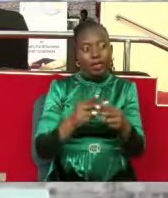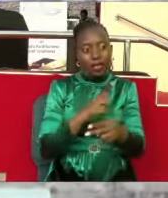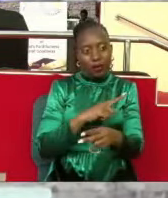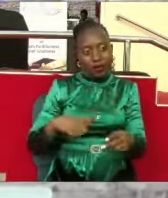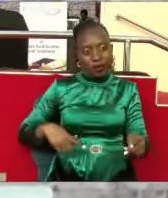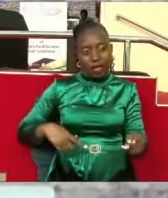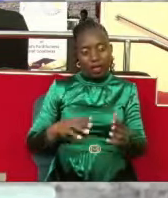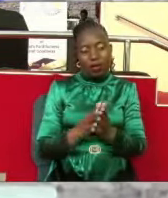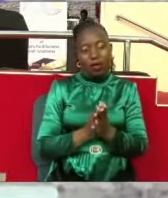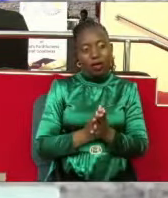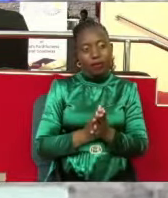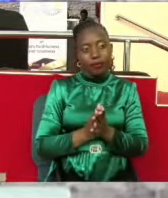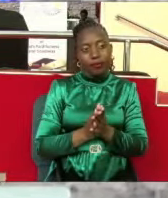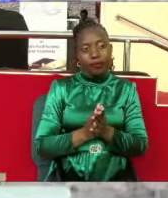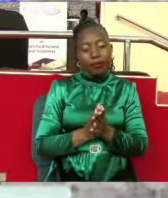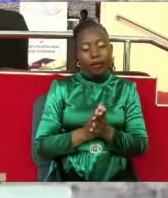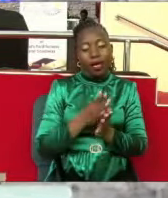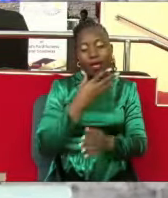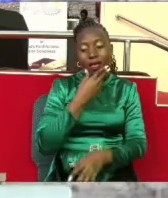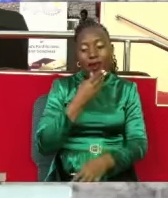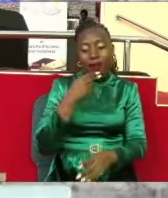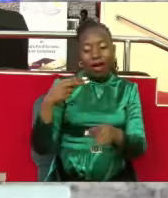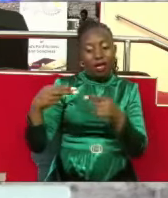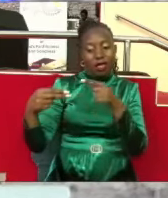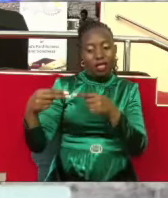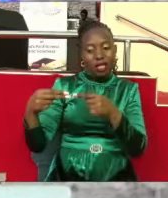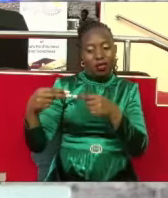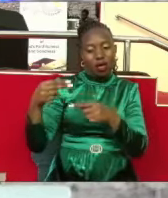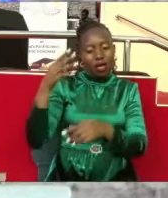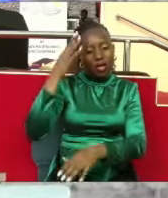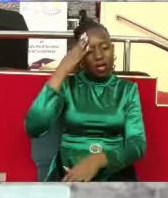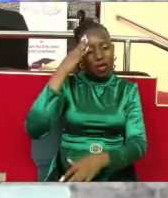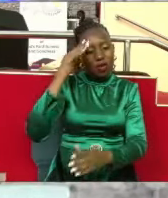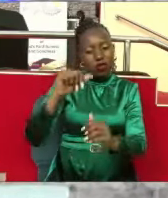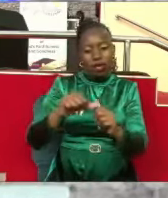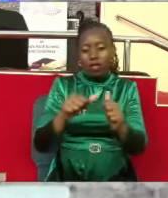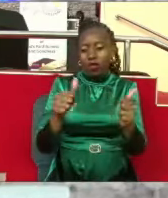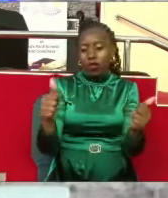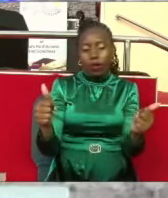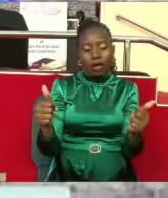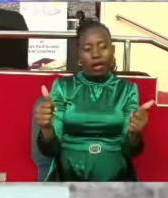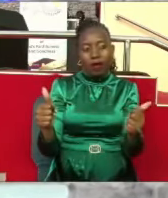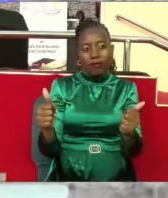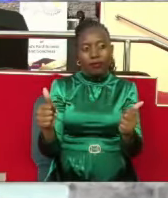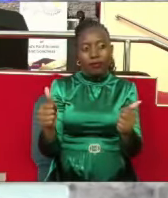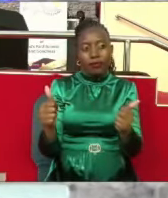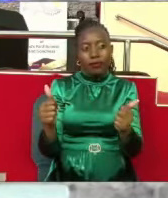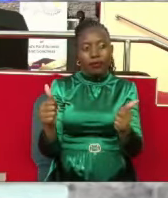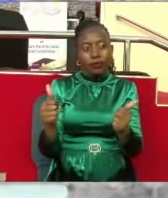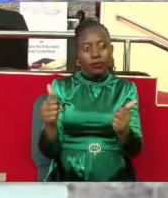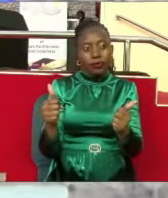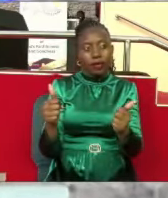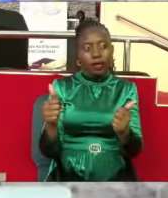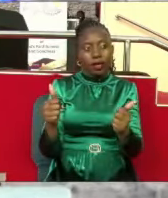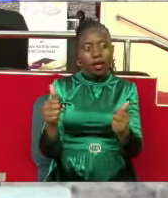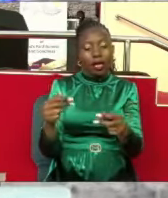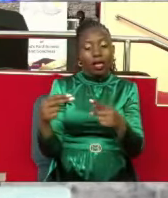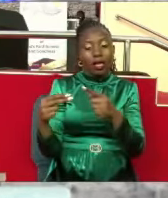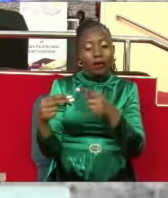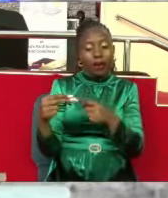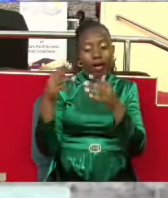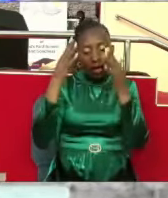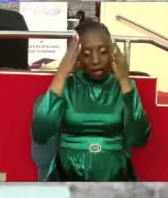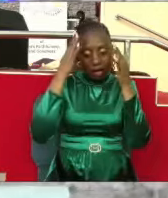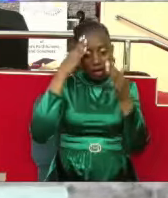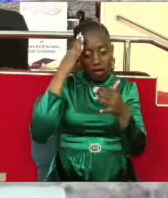Lord. Amen. This man knew this fully well. Huyu mtu akajielewa hii vizuri sana. He knew he could trust in